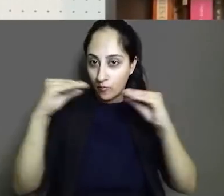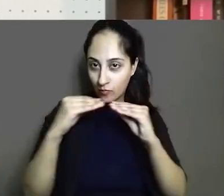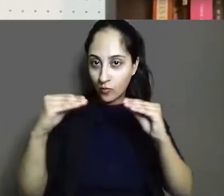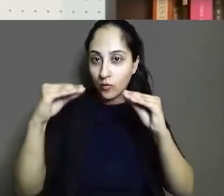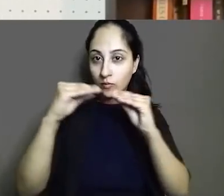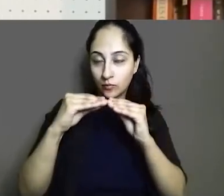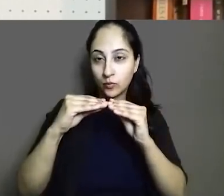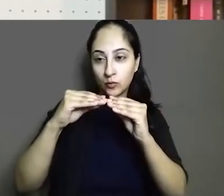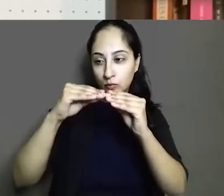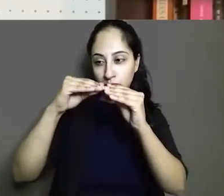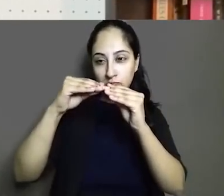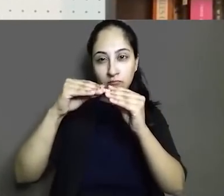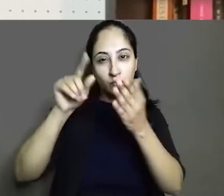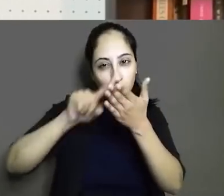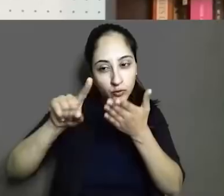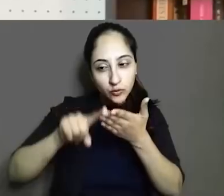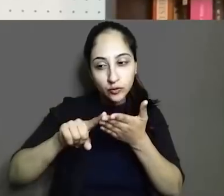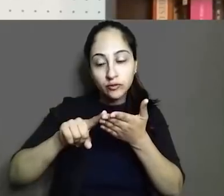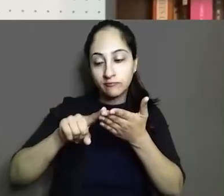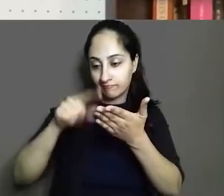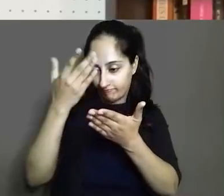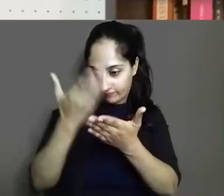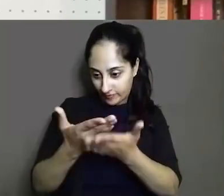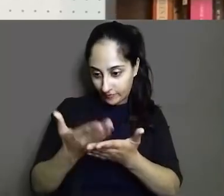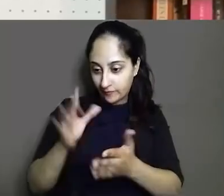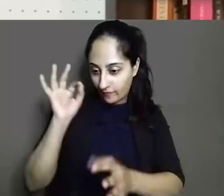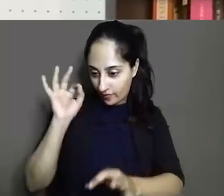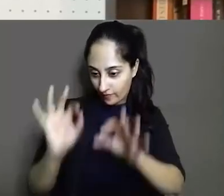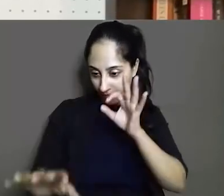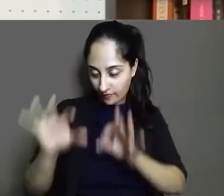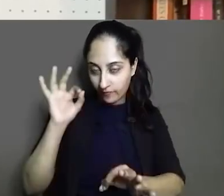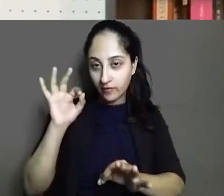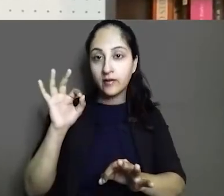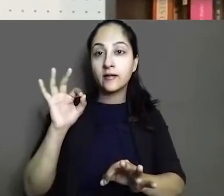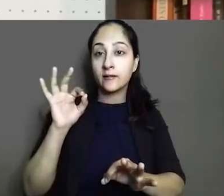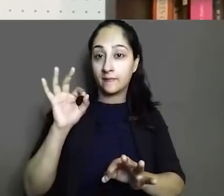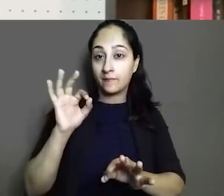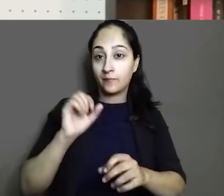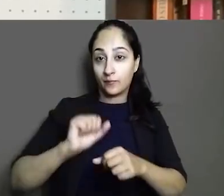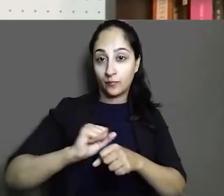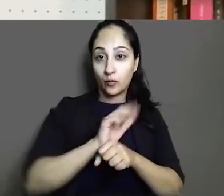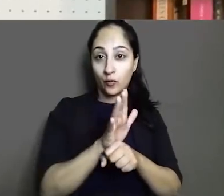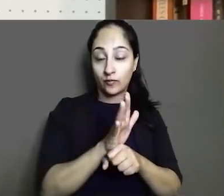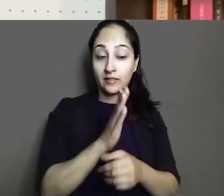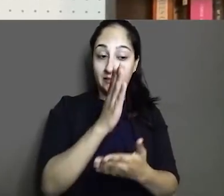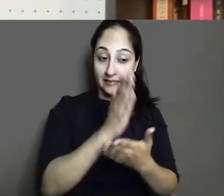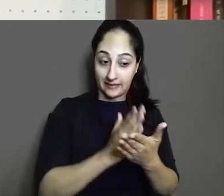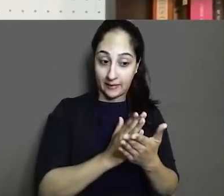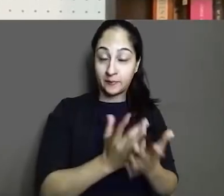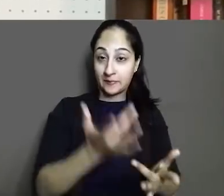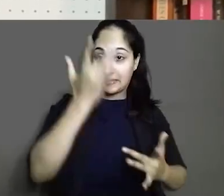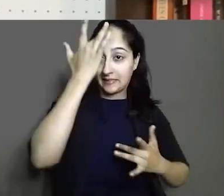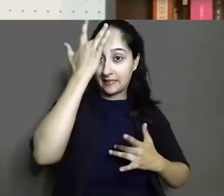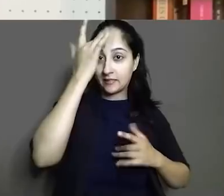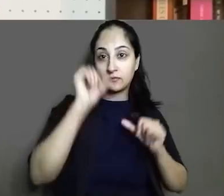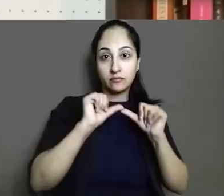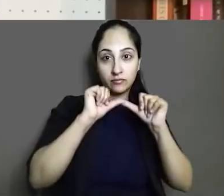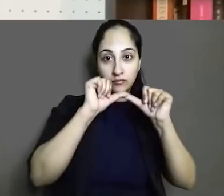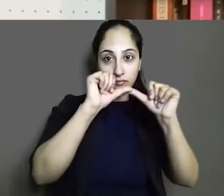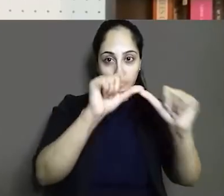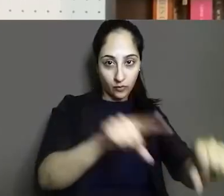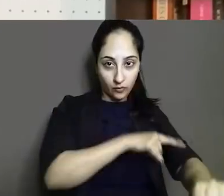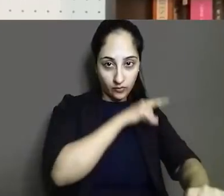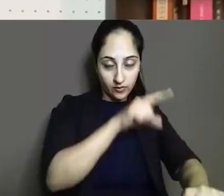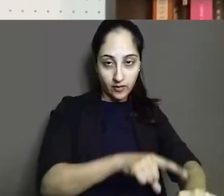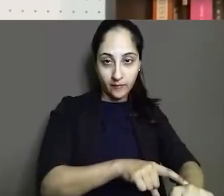more. And they had at least one symptom, most common, like Dr. Ismail had mentioned, it was fatigue. But there are some